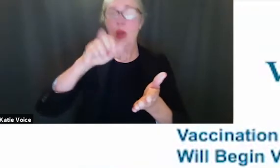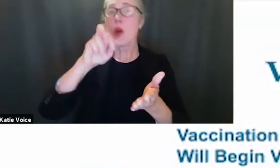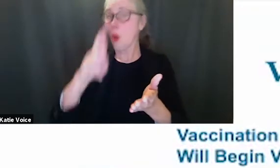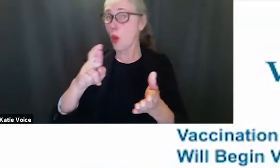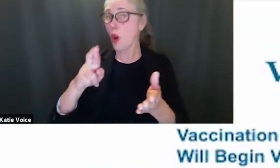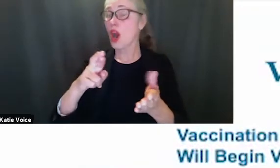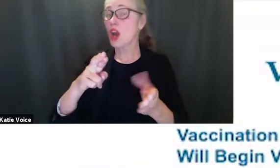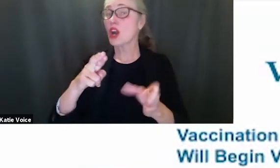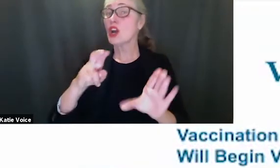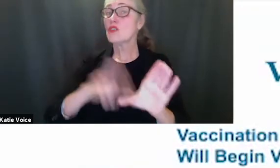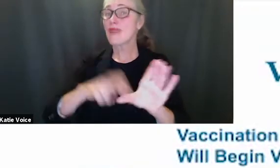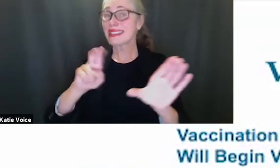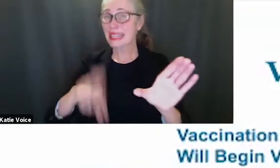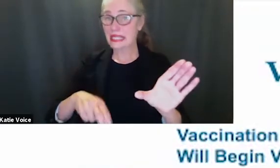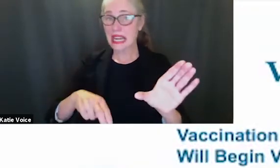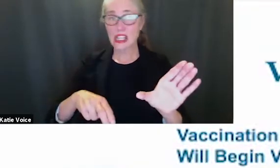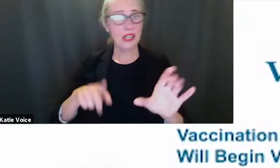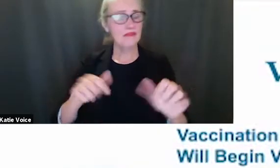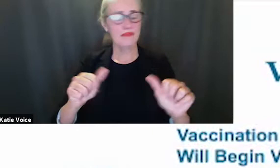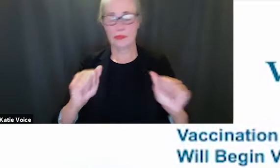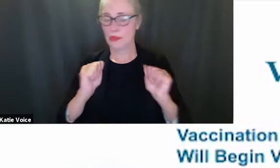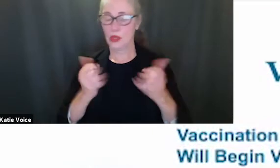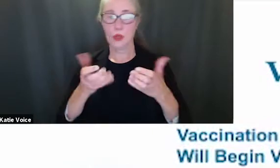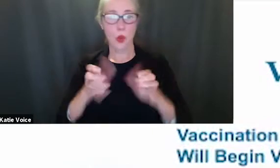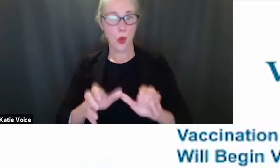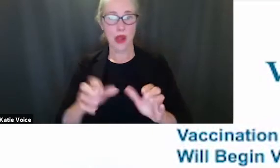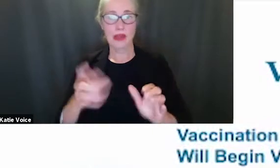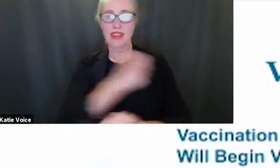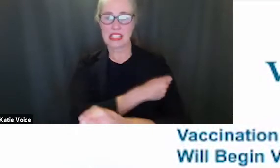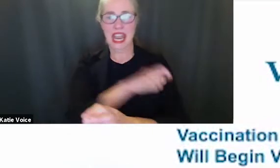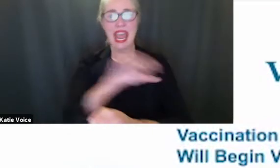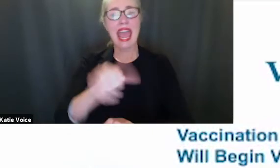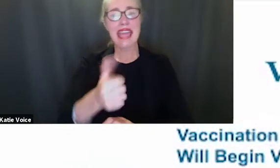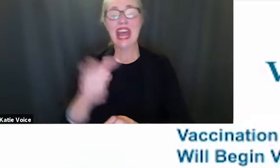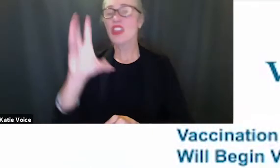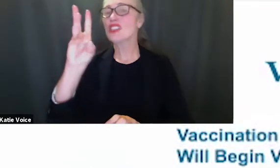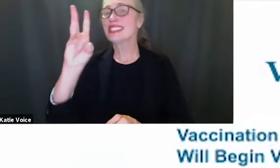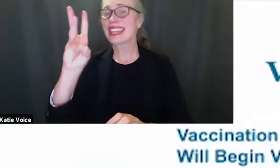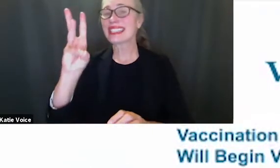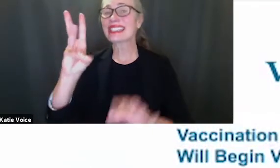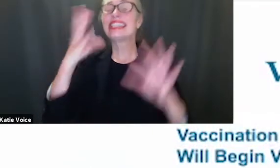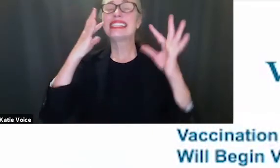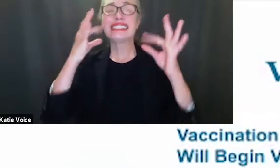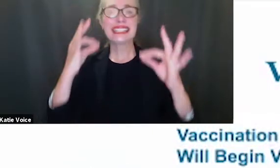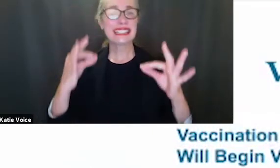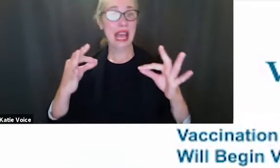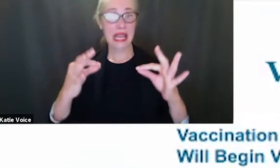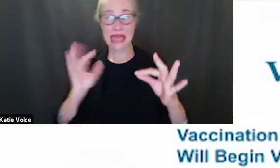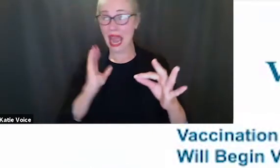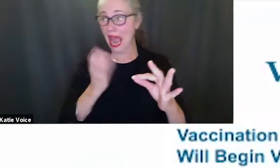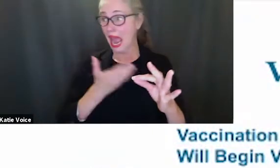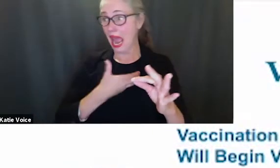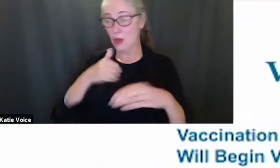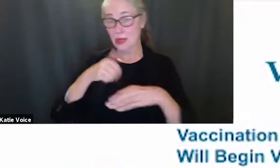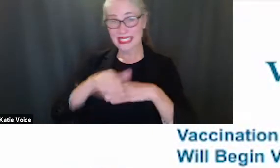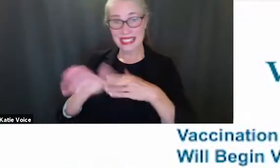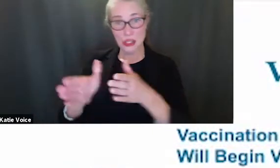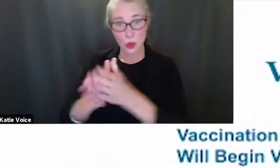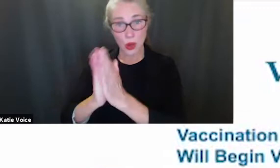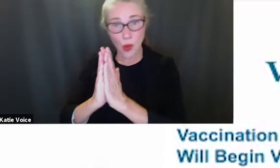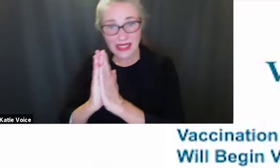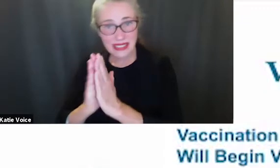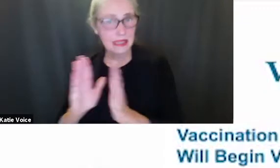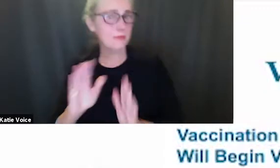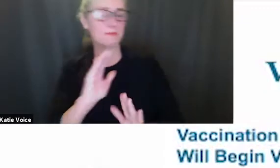another 6 who have actively declined to respond to our request. So that is as